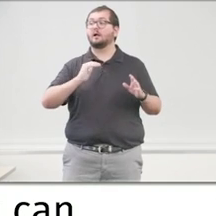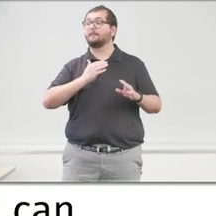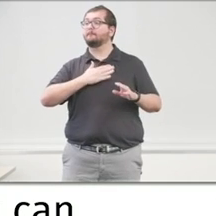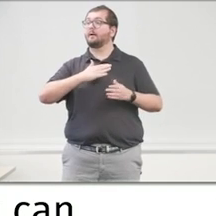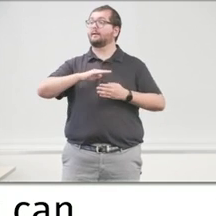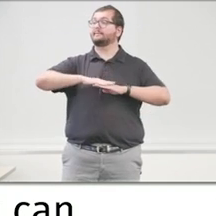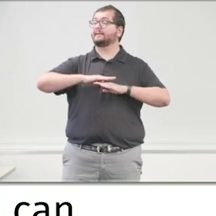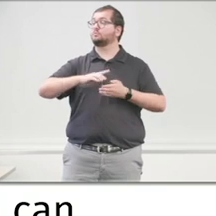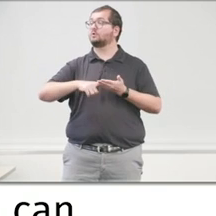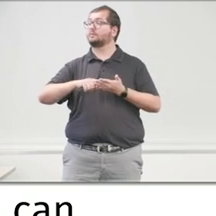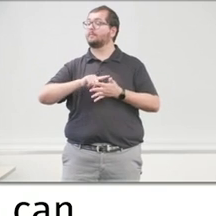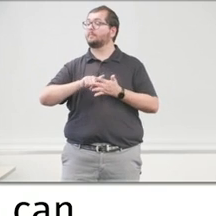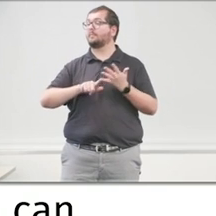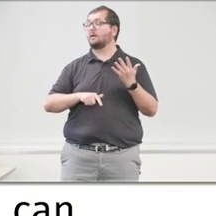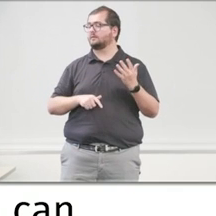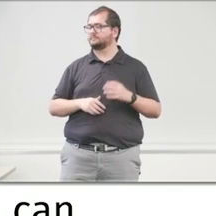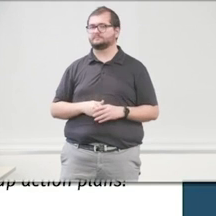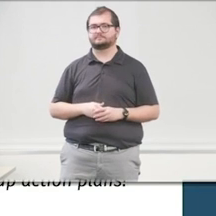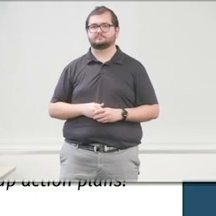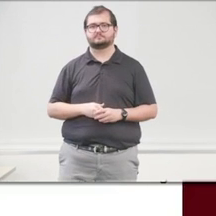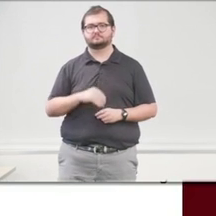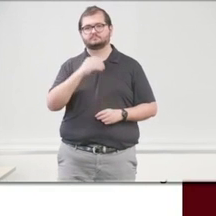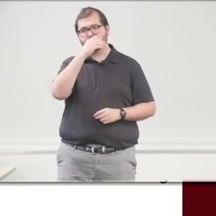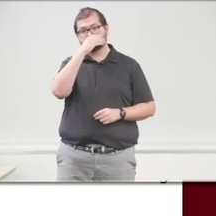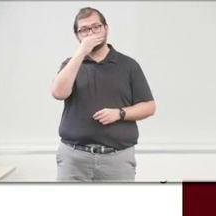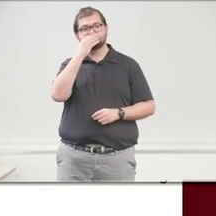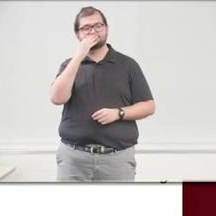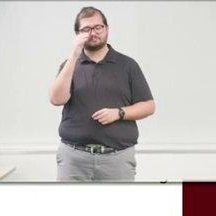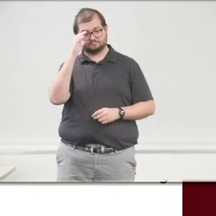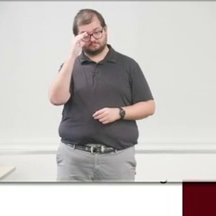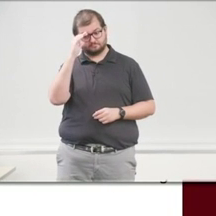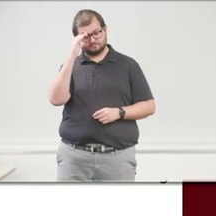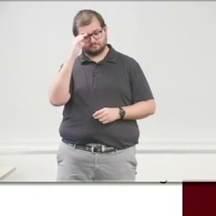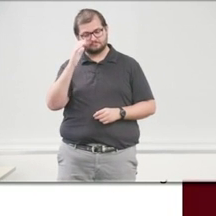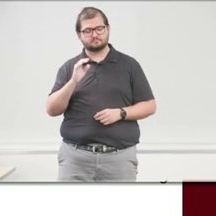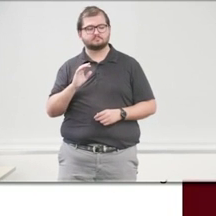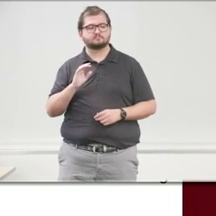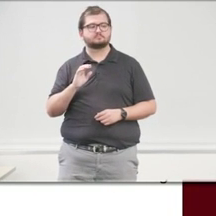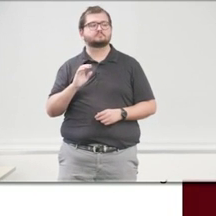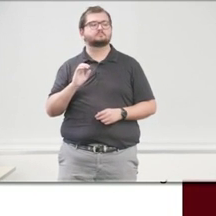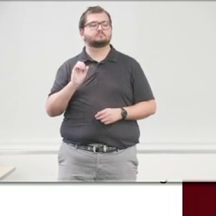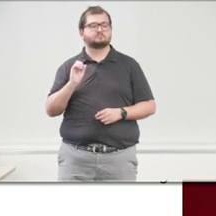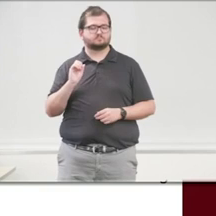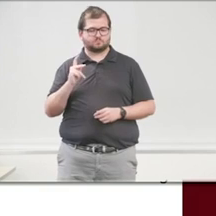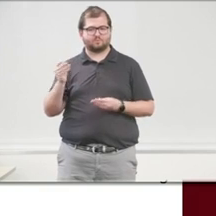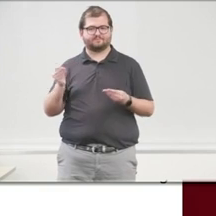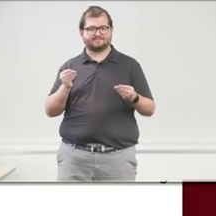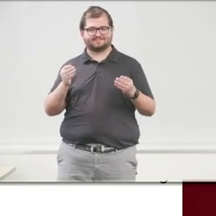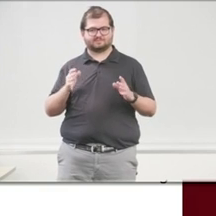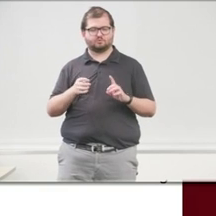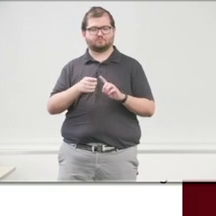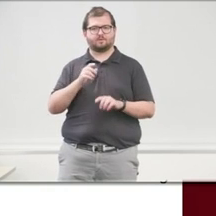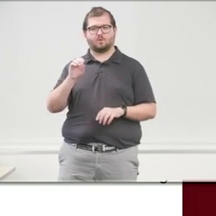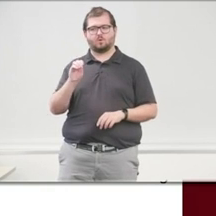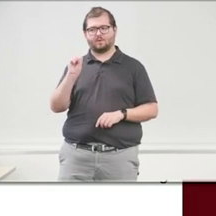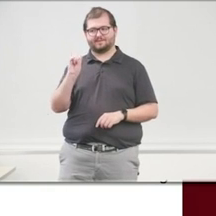had, go back. Okay, so we had a facilitator from OSI, and that was very important to us,